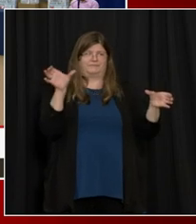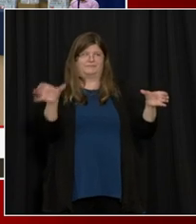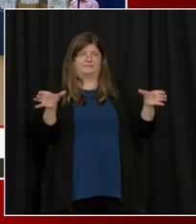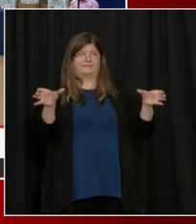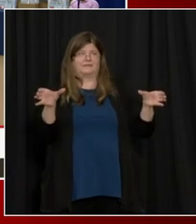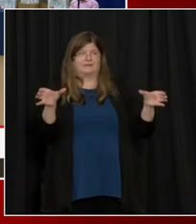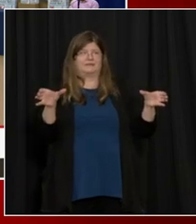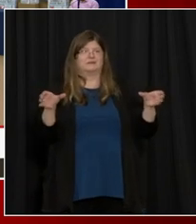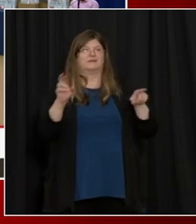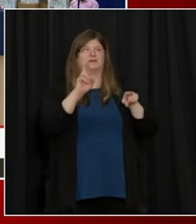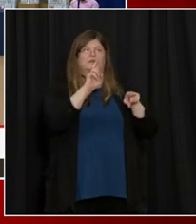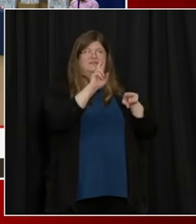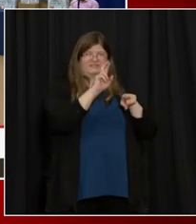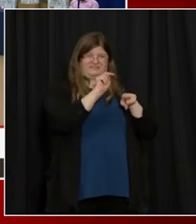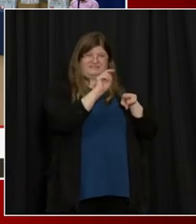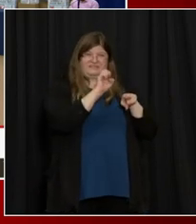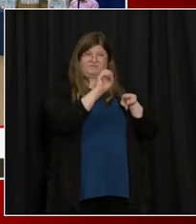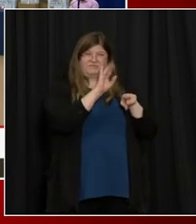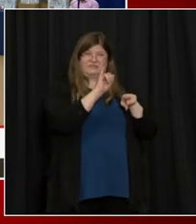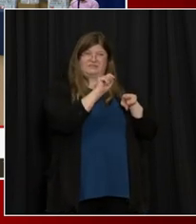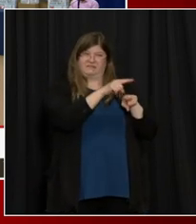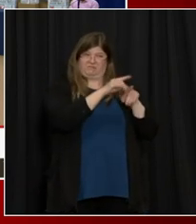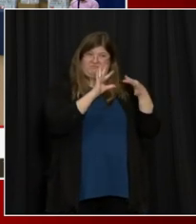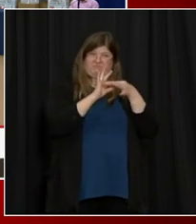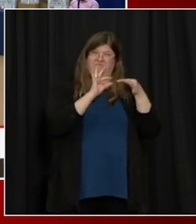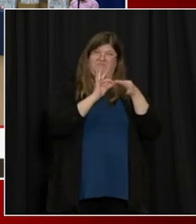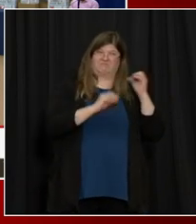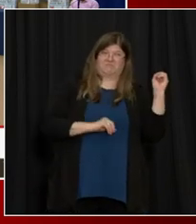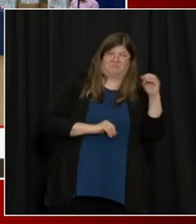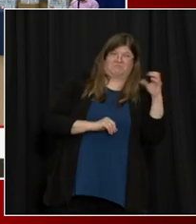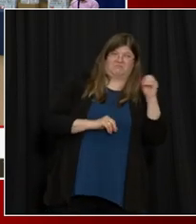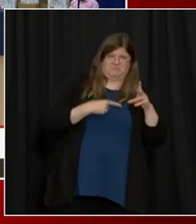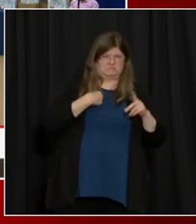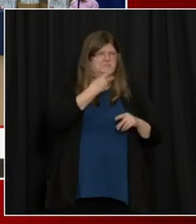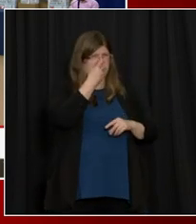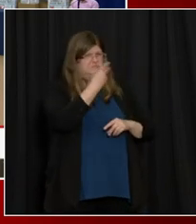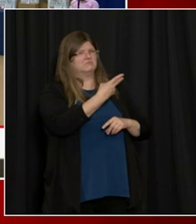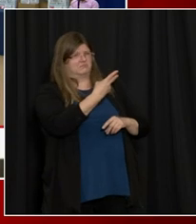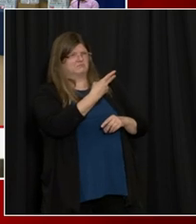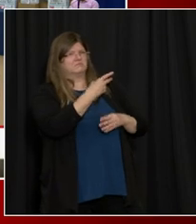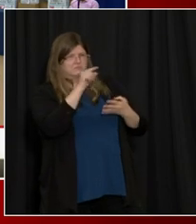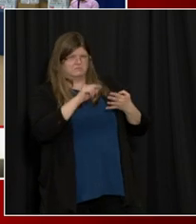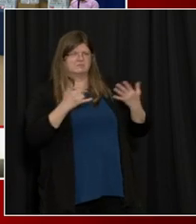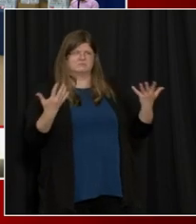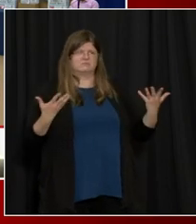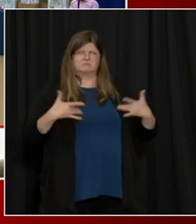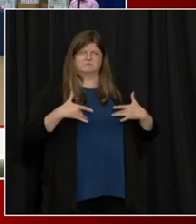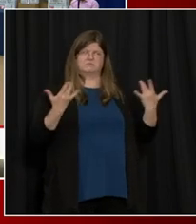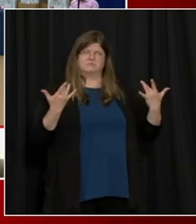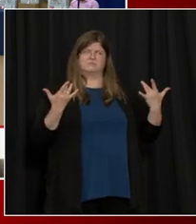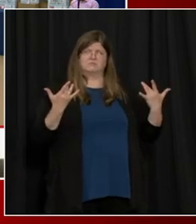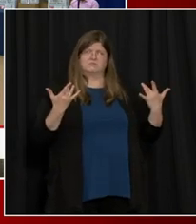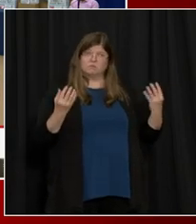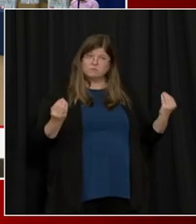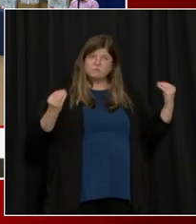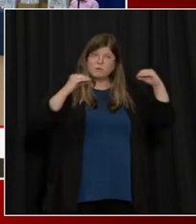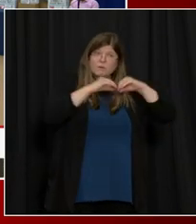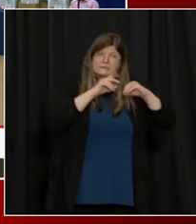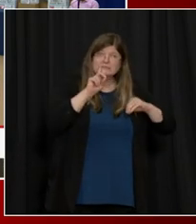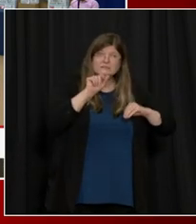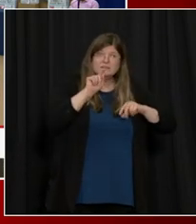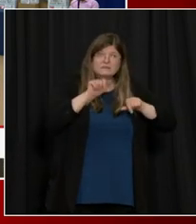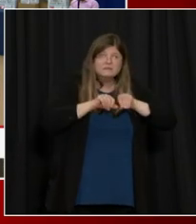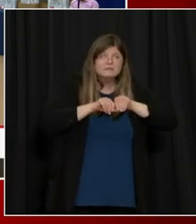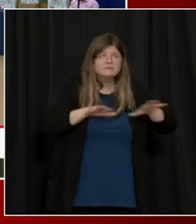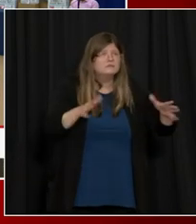were only have access to the raw case counts. So have you thought about just making even more data public?